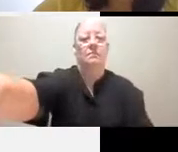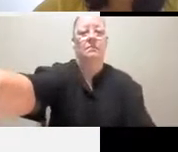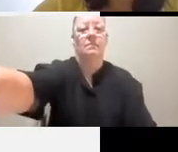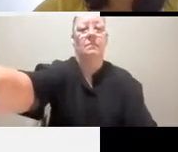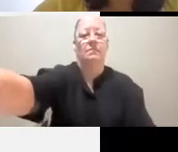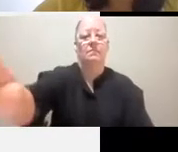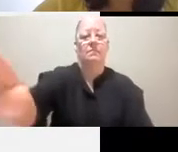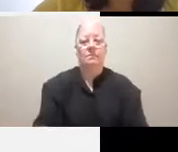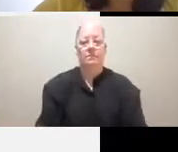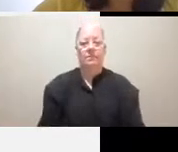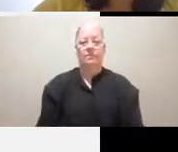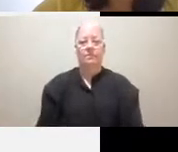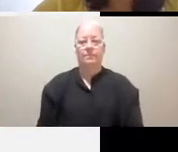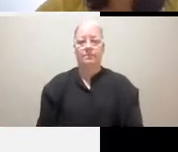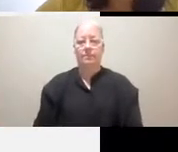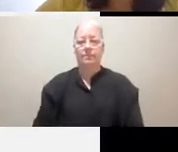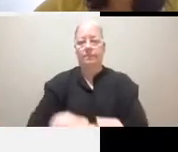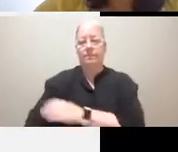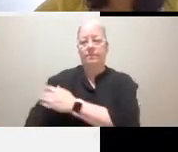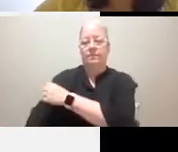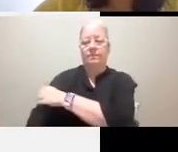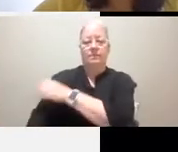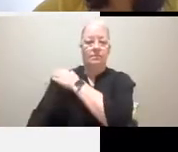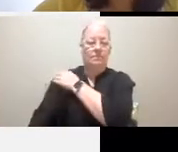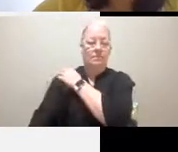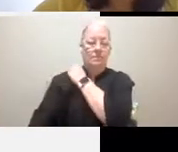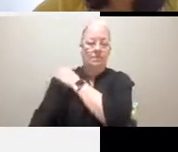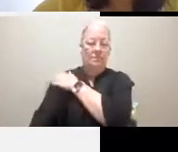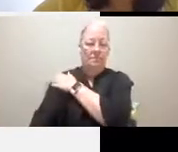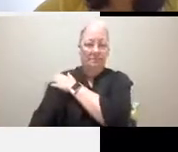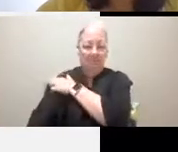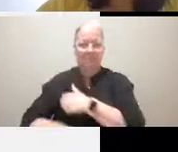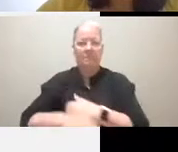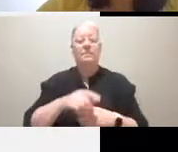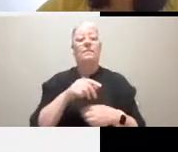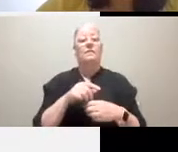able to receive any complaint or any